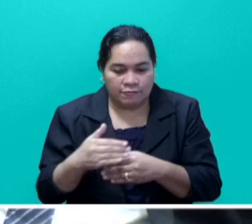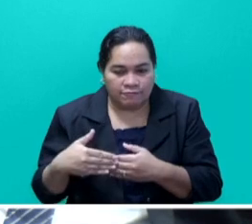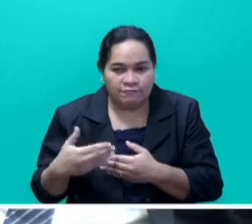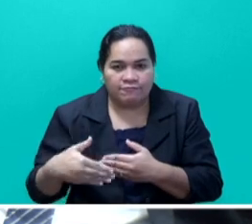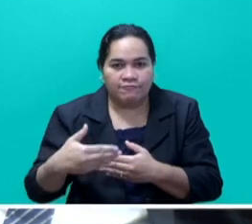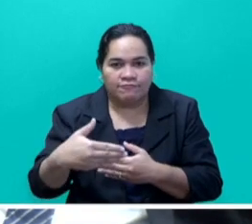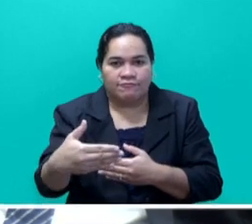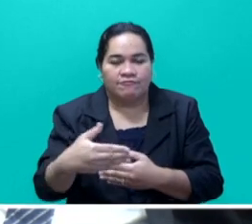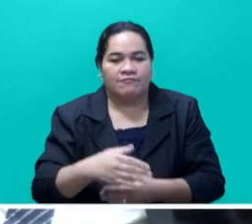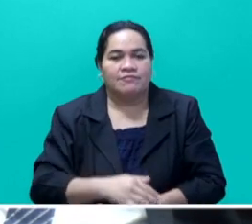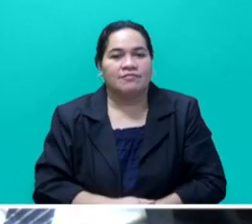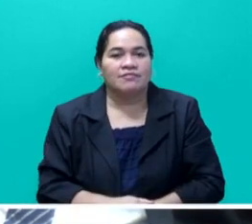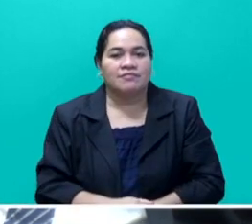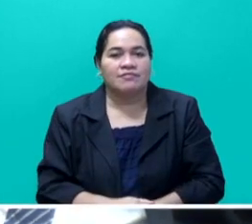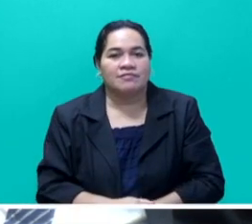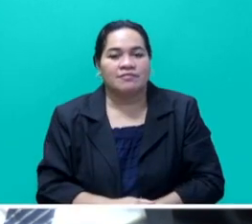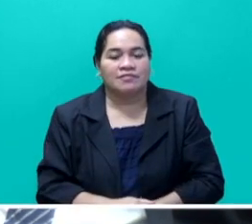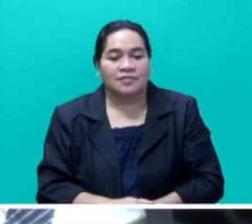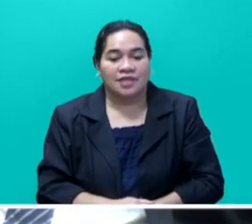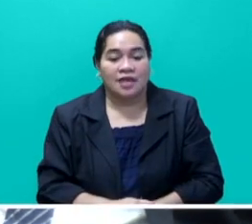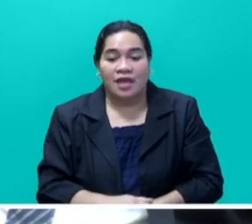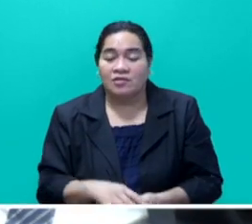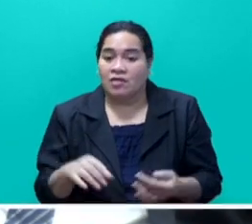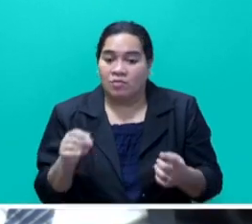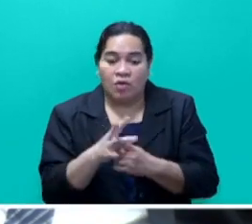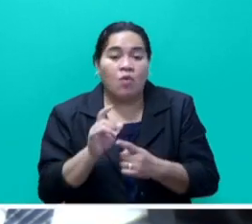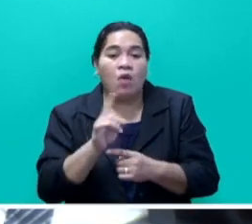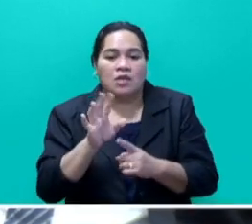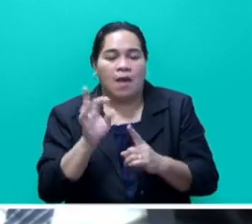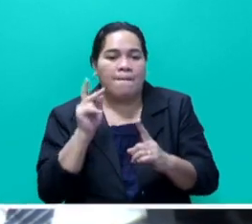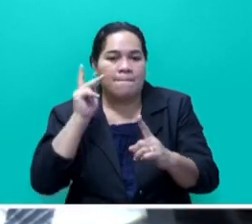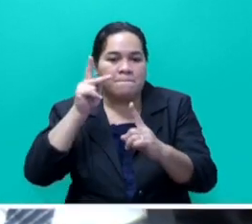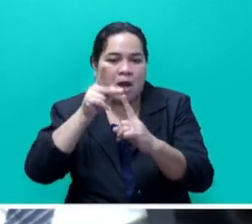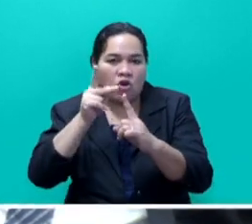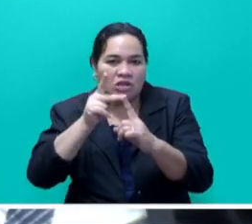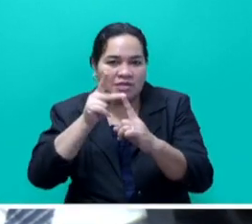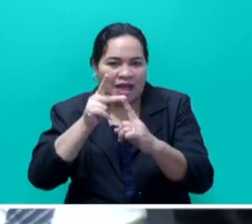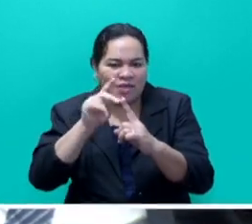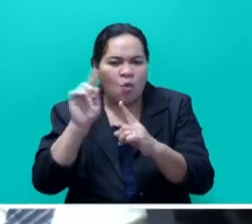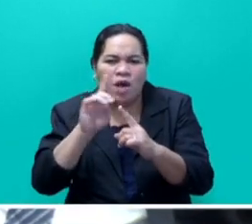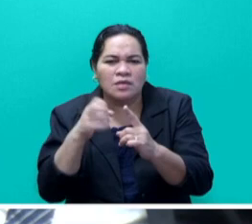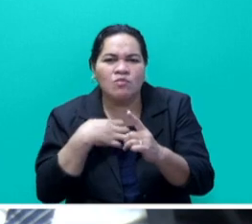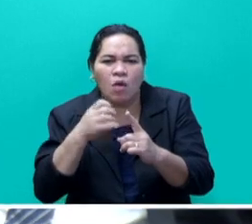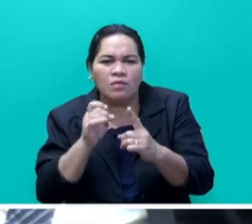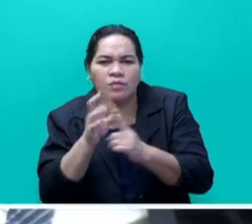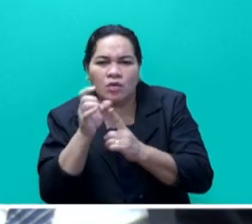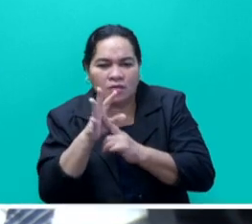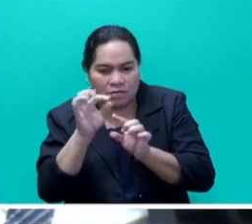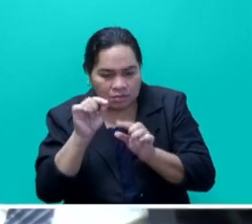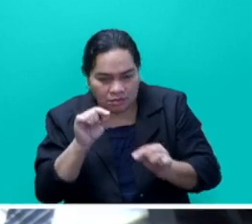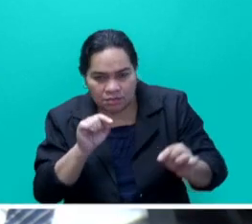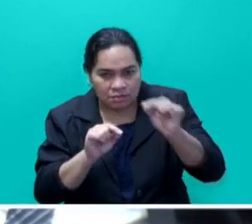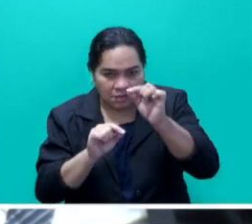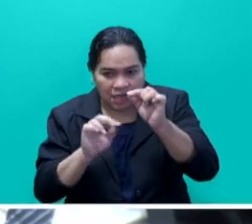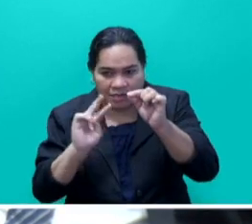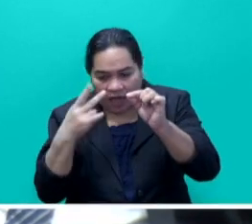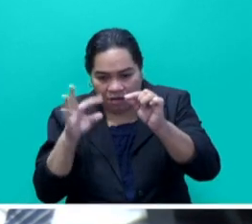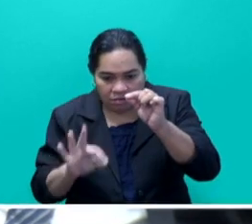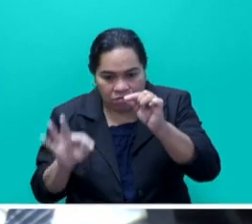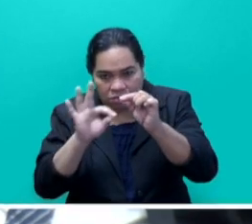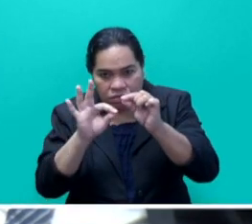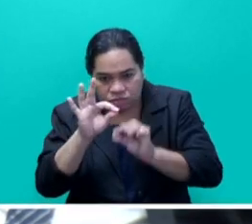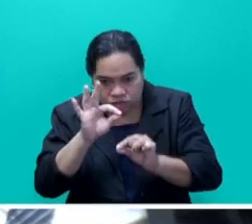capabilities that we have. The reprioritization, that is also very, very critical. The need for the good technology